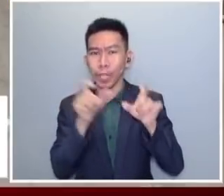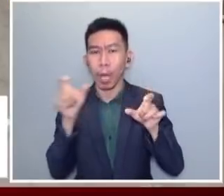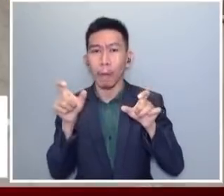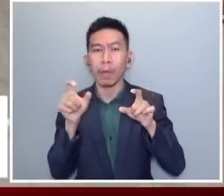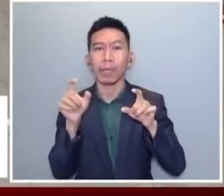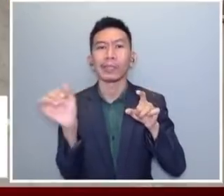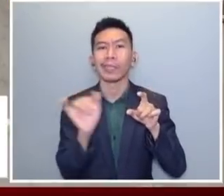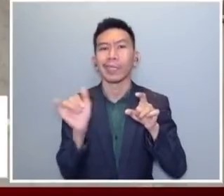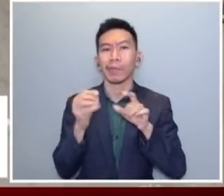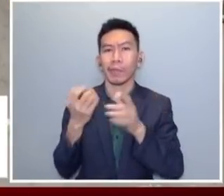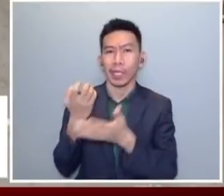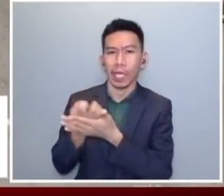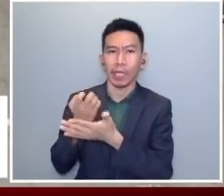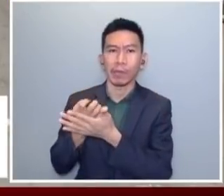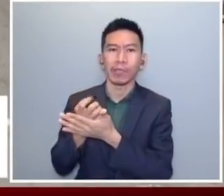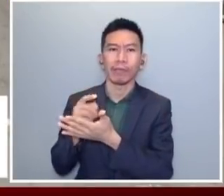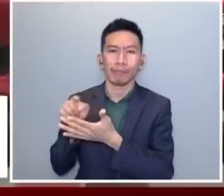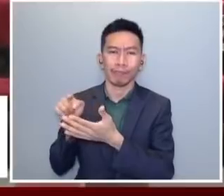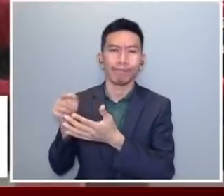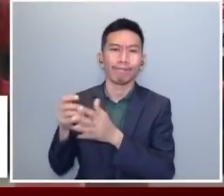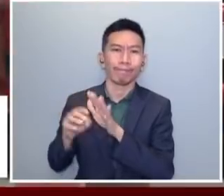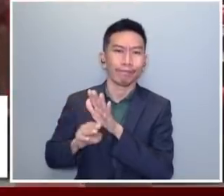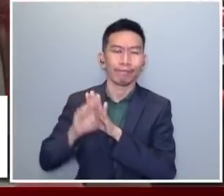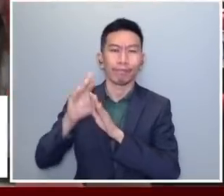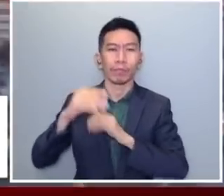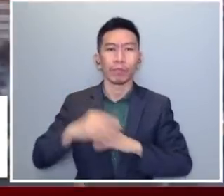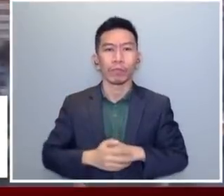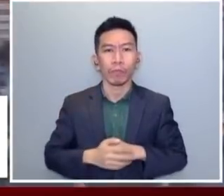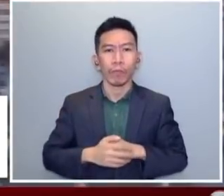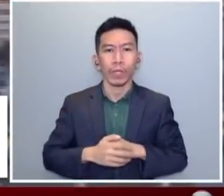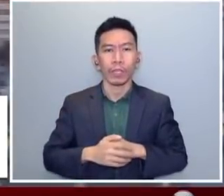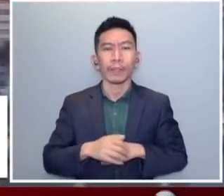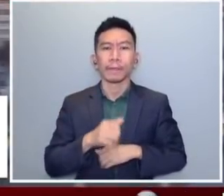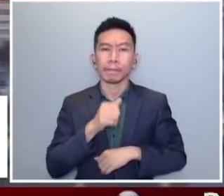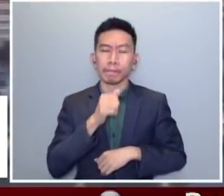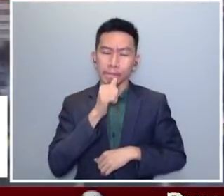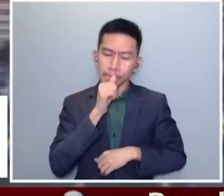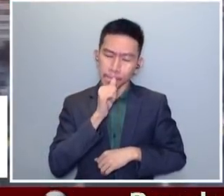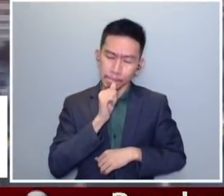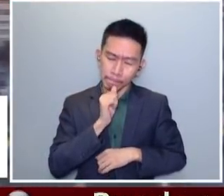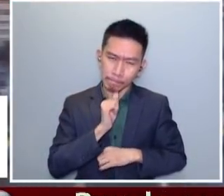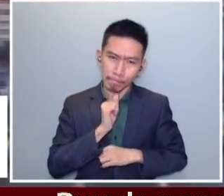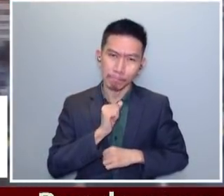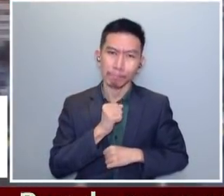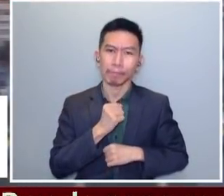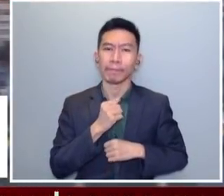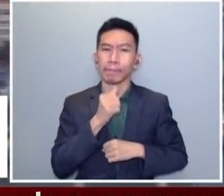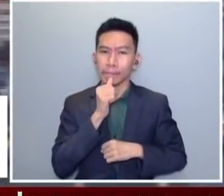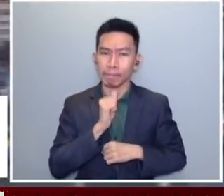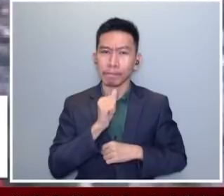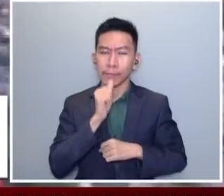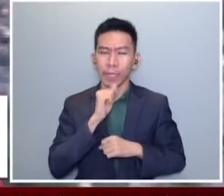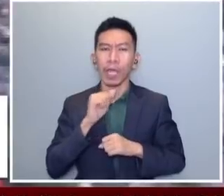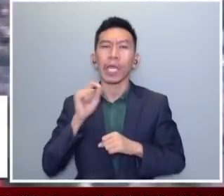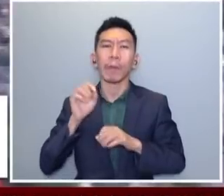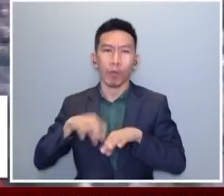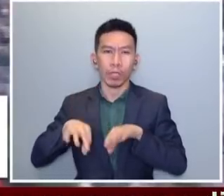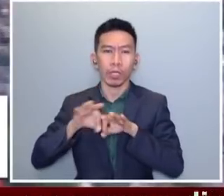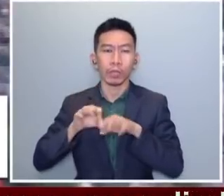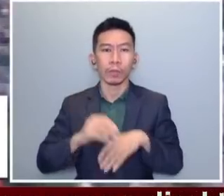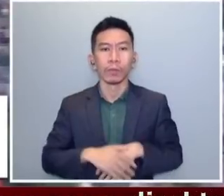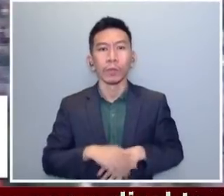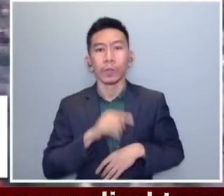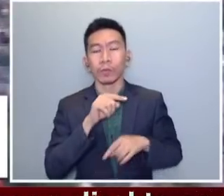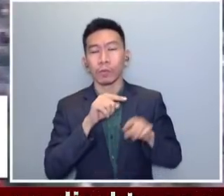economy. Sakripisyo, sabi ni Anyo, is the key. Lalo ring sasadsad ang mga negosyo, lalo na yung mga small